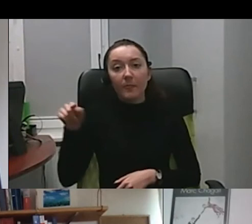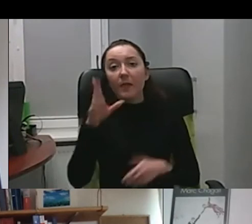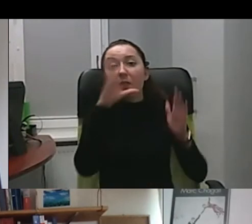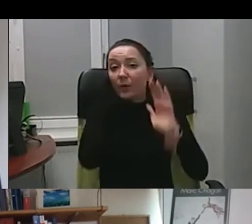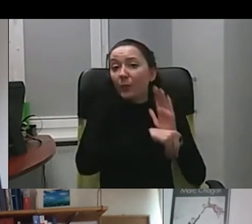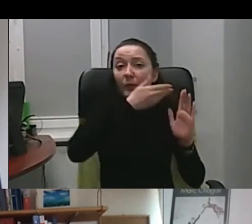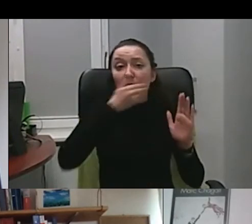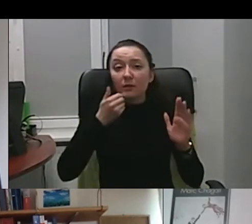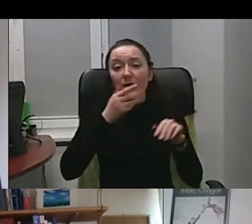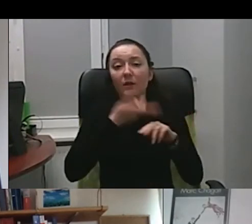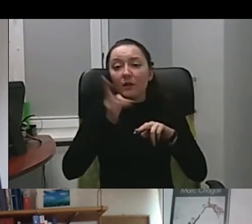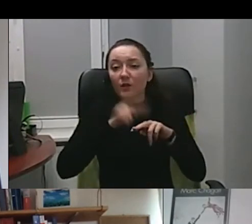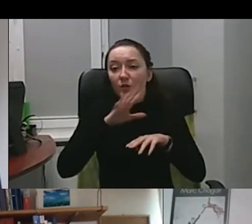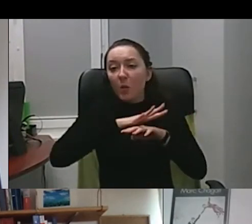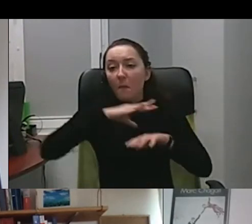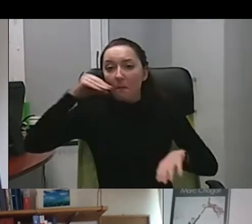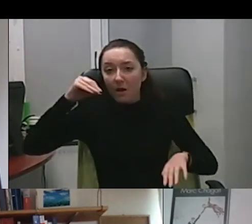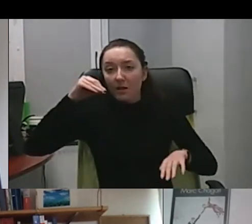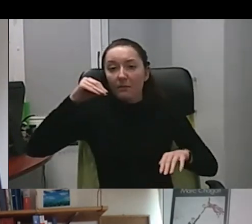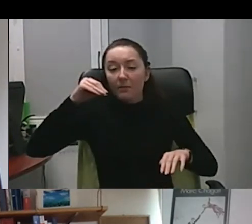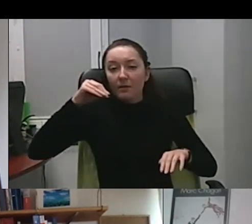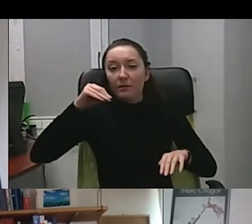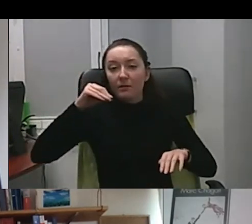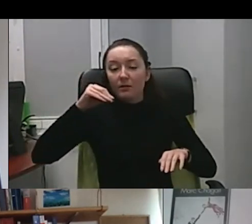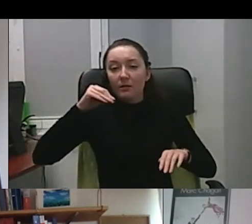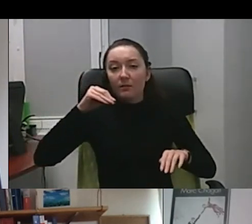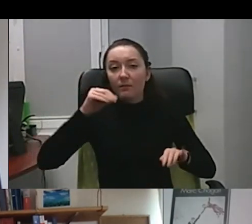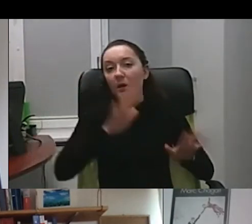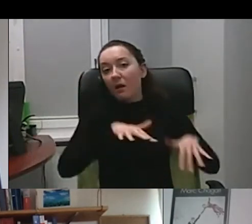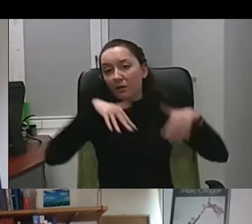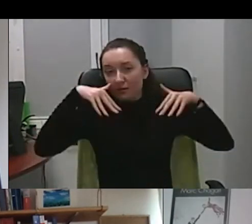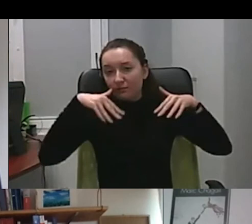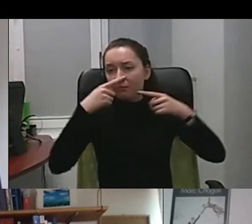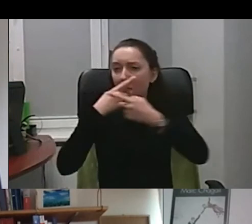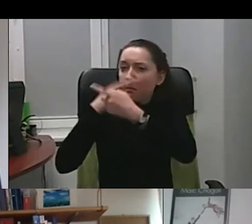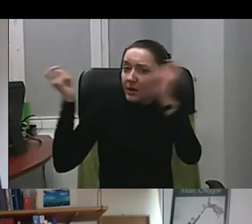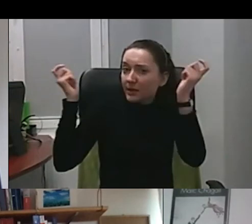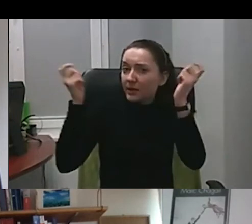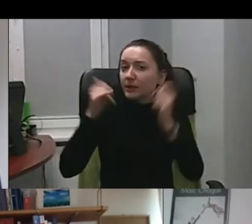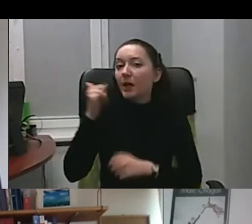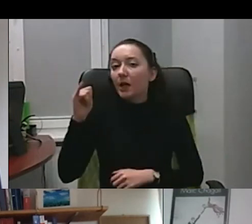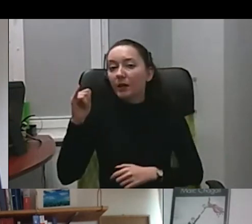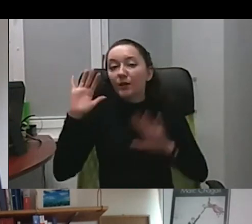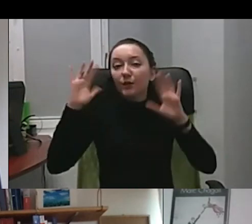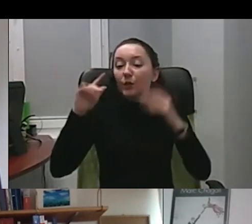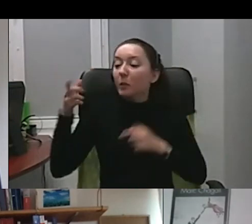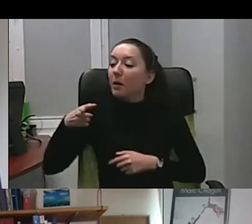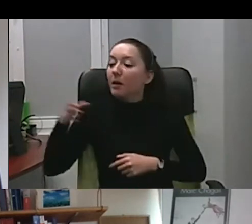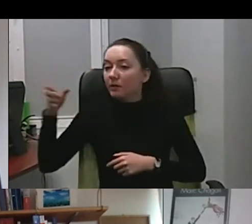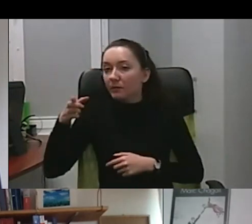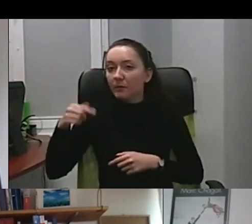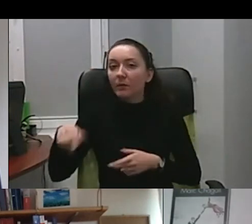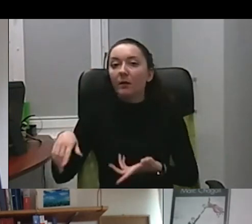for extending an invitation that the death penalty be abolished, or that at least a moratorium